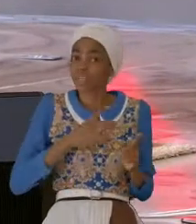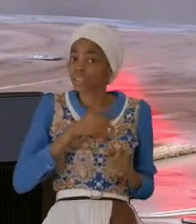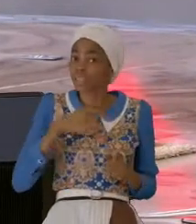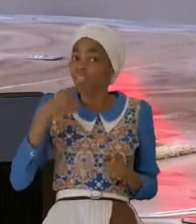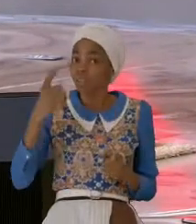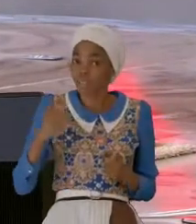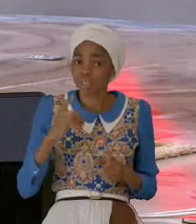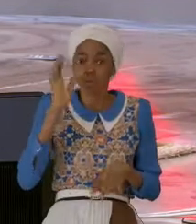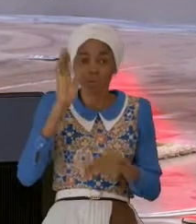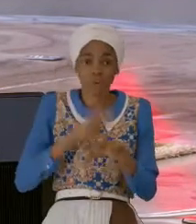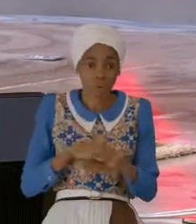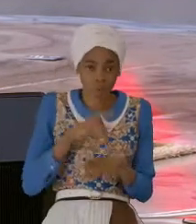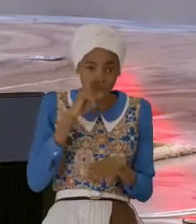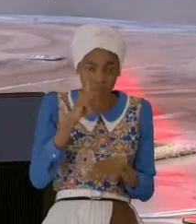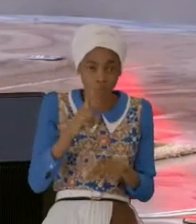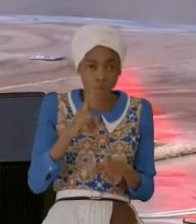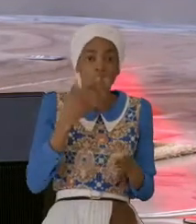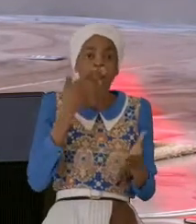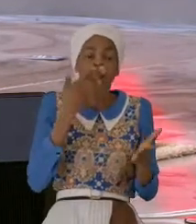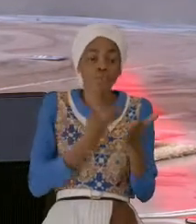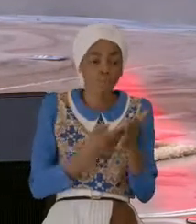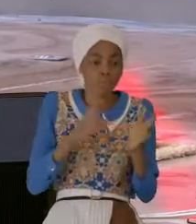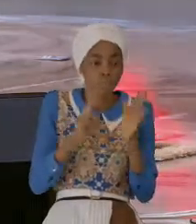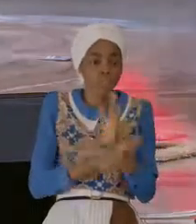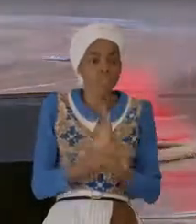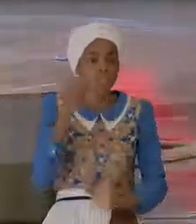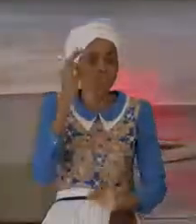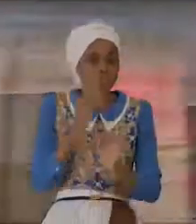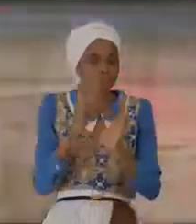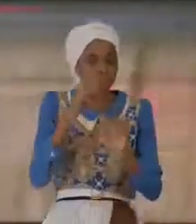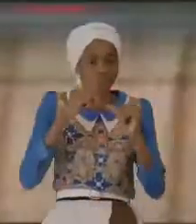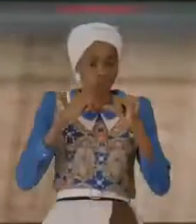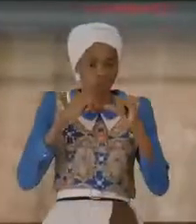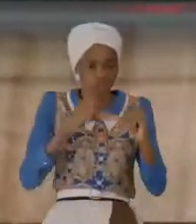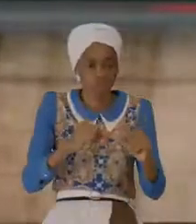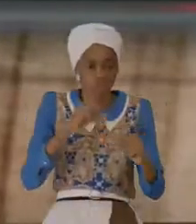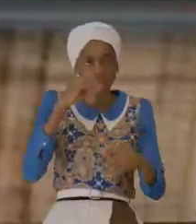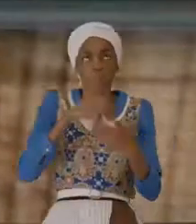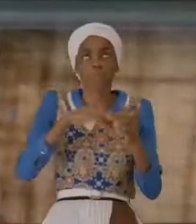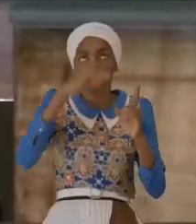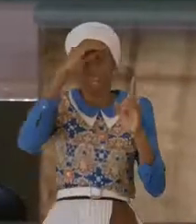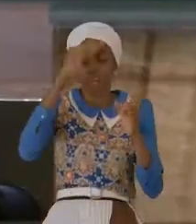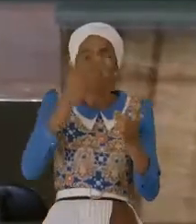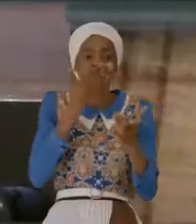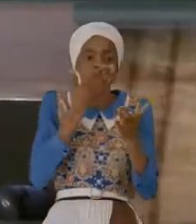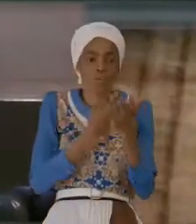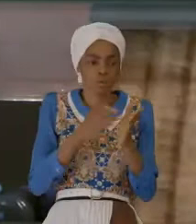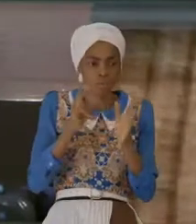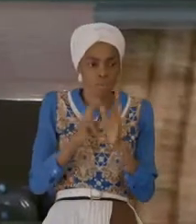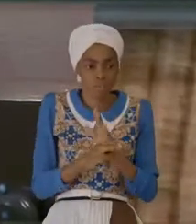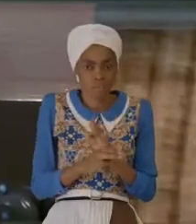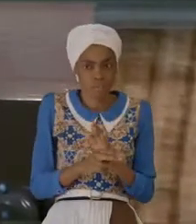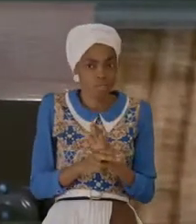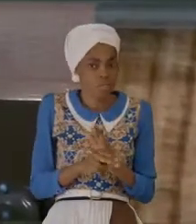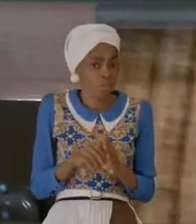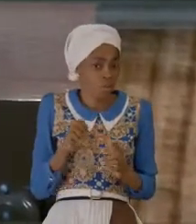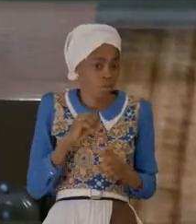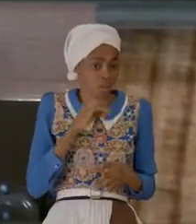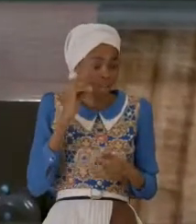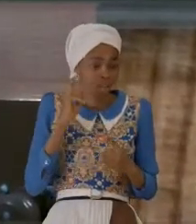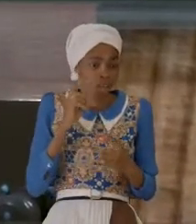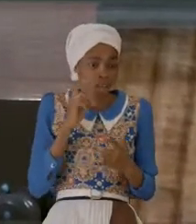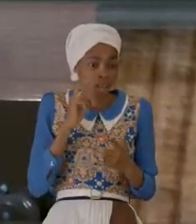on the goodness if thou continue in his goodness otherwise